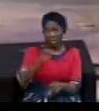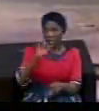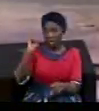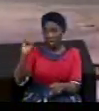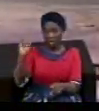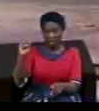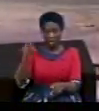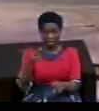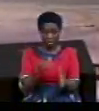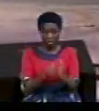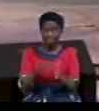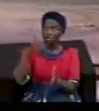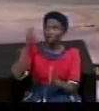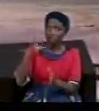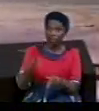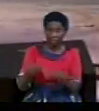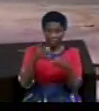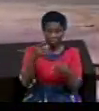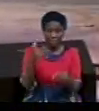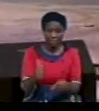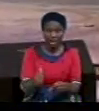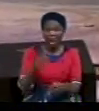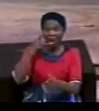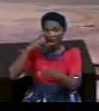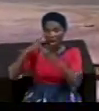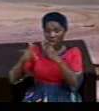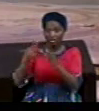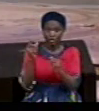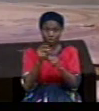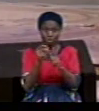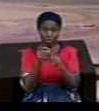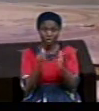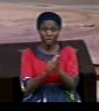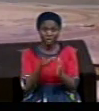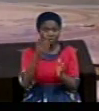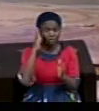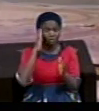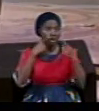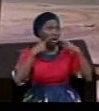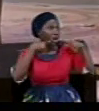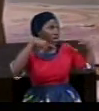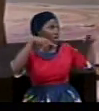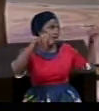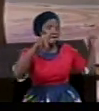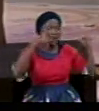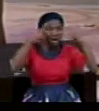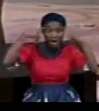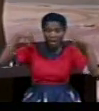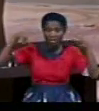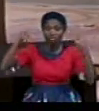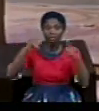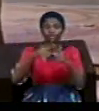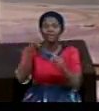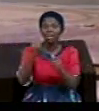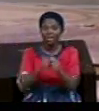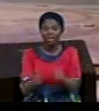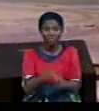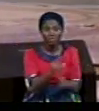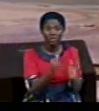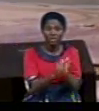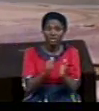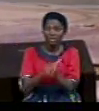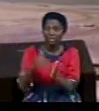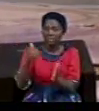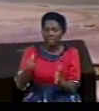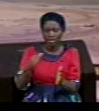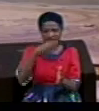a word challenge they clear it tell everyone that a virgin